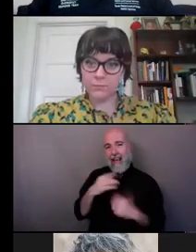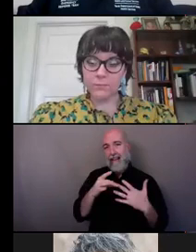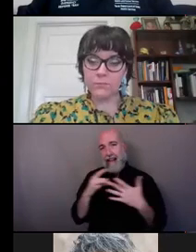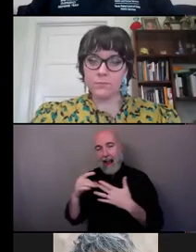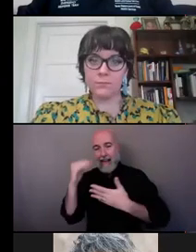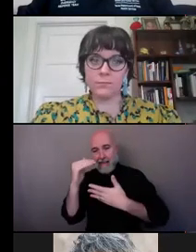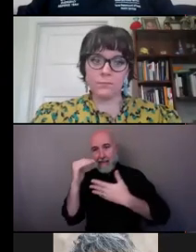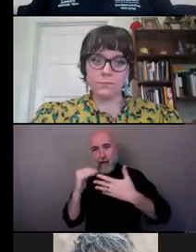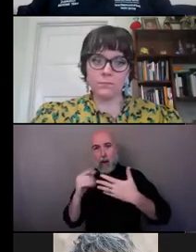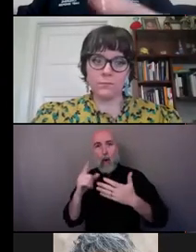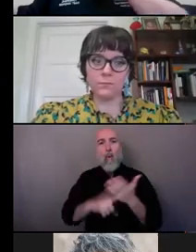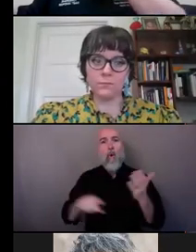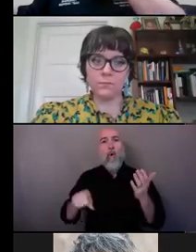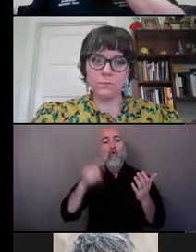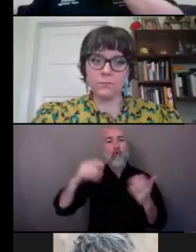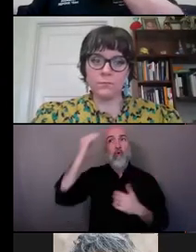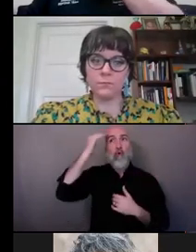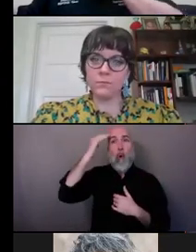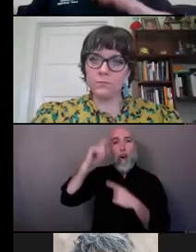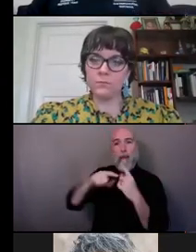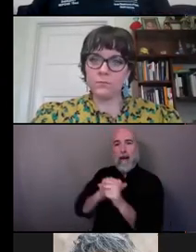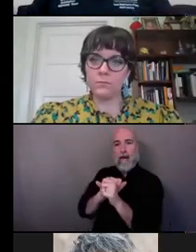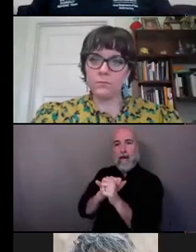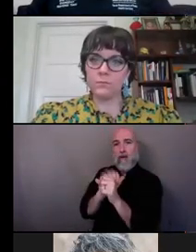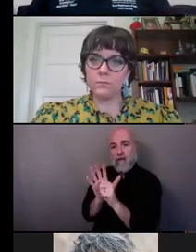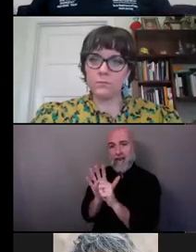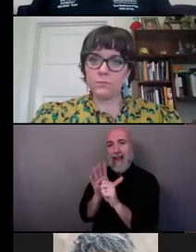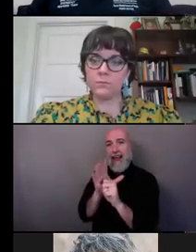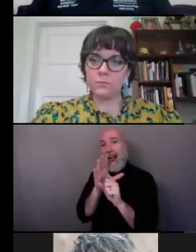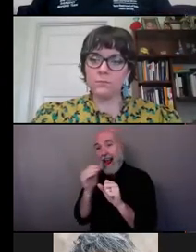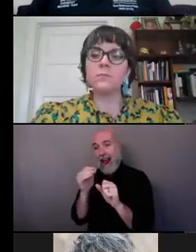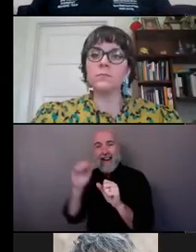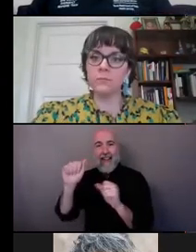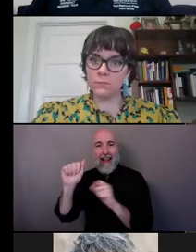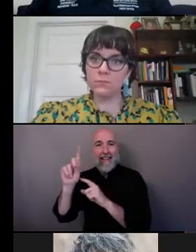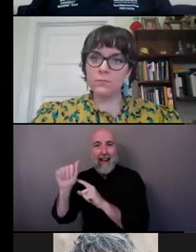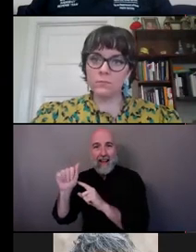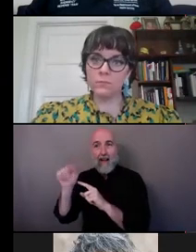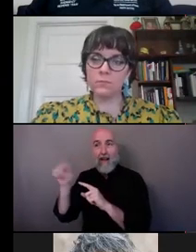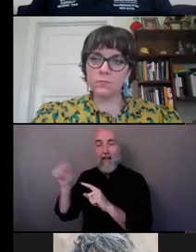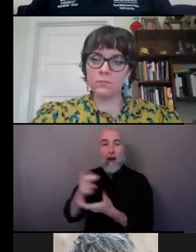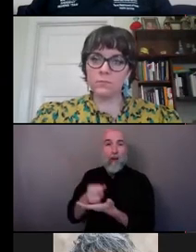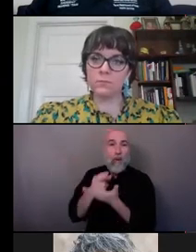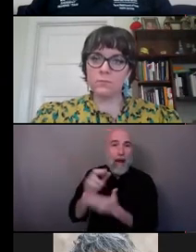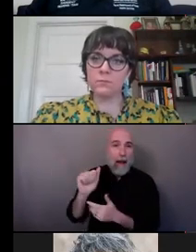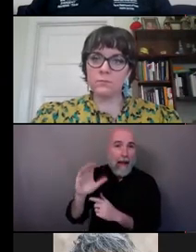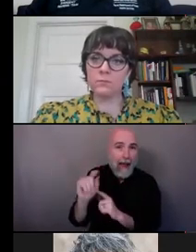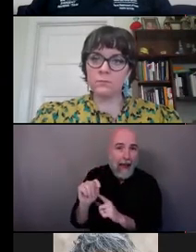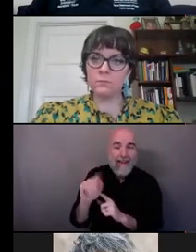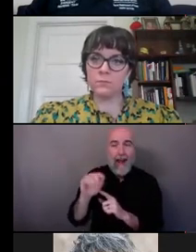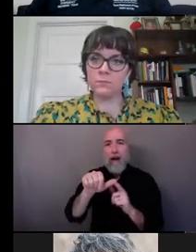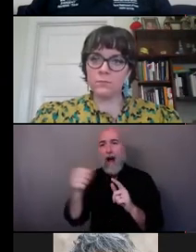is titled "What You Should Know About COVID-19 and the ADA, the Rehabilitation Act, and